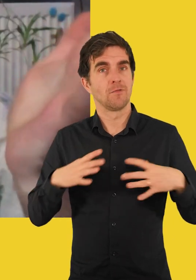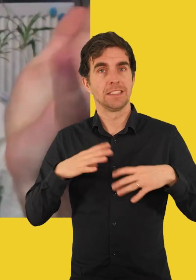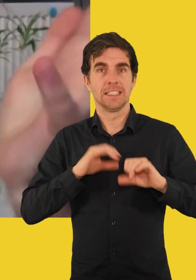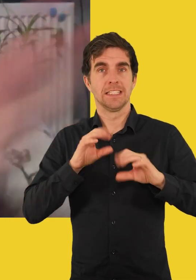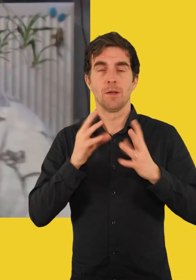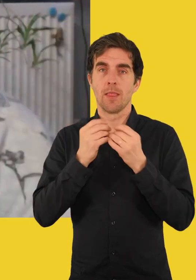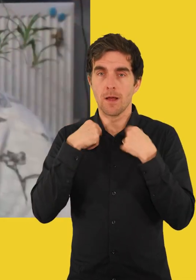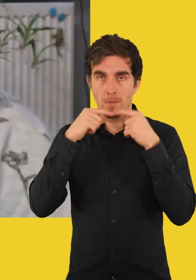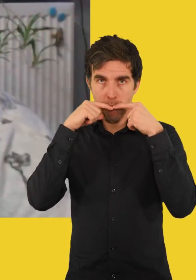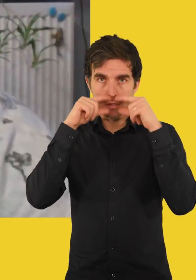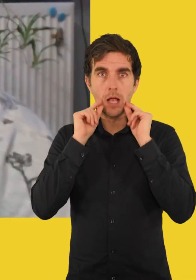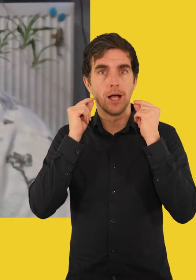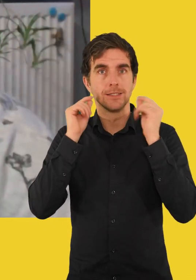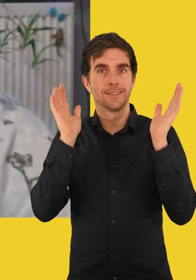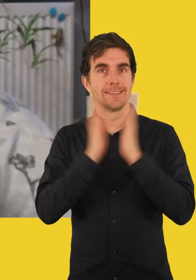mustaches.